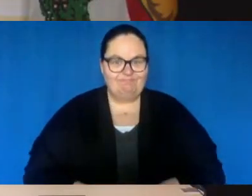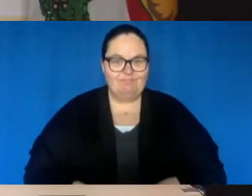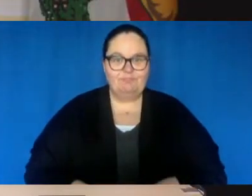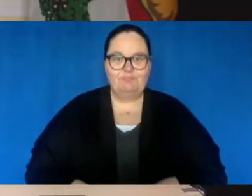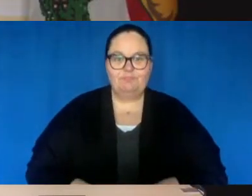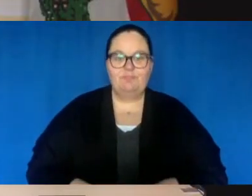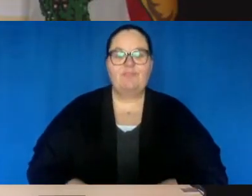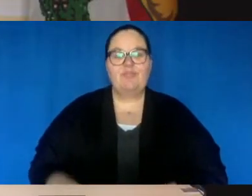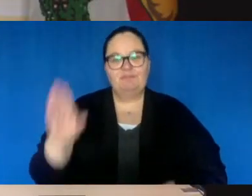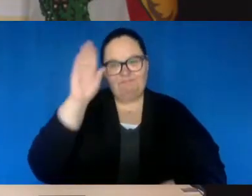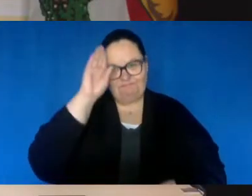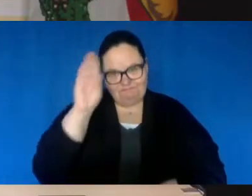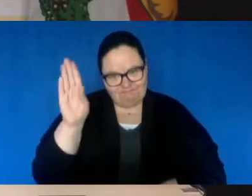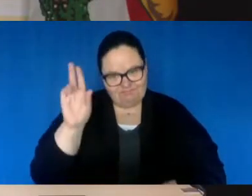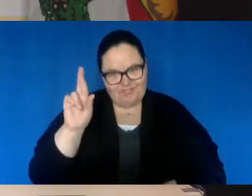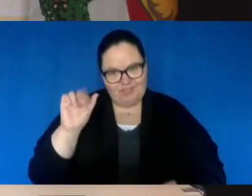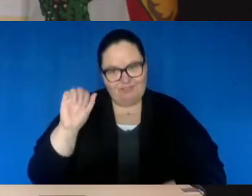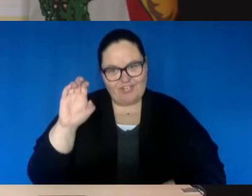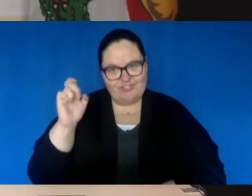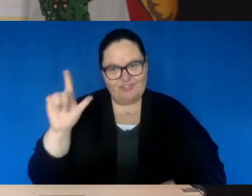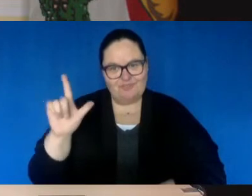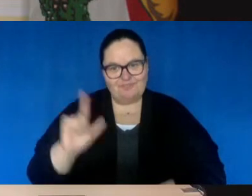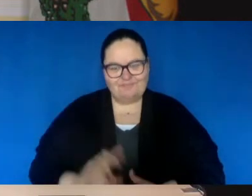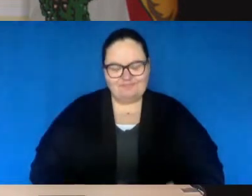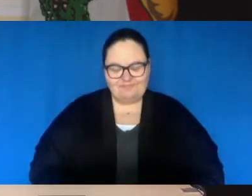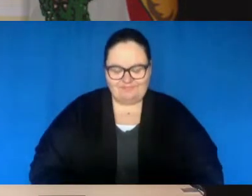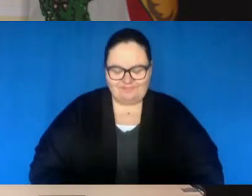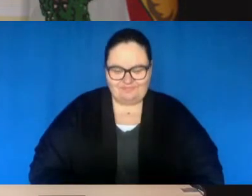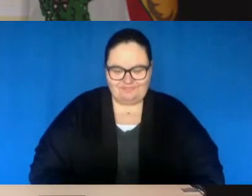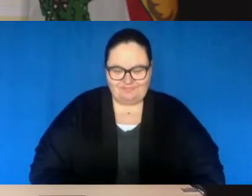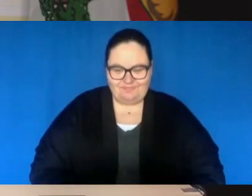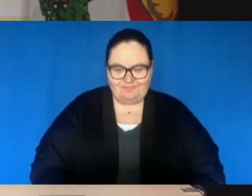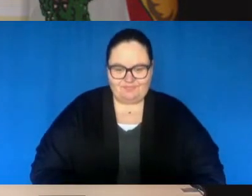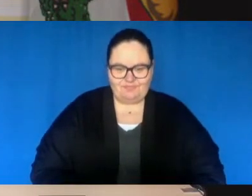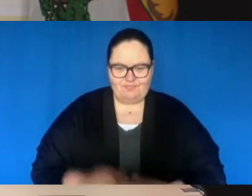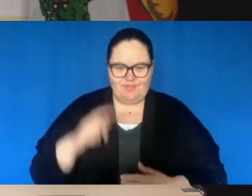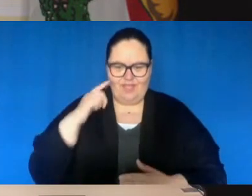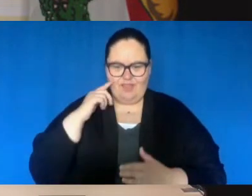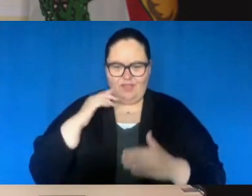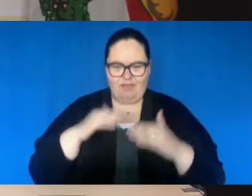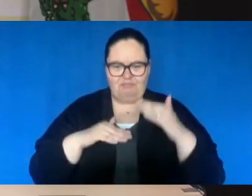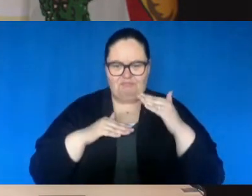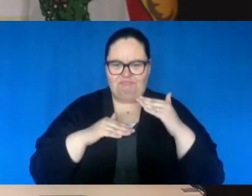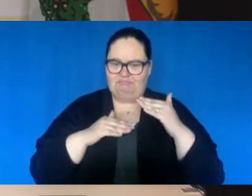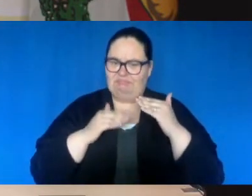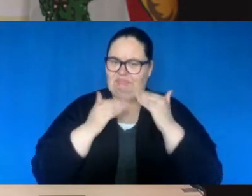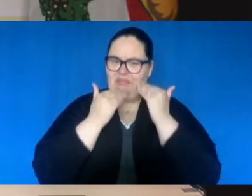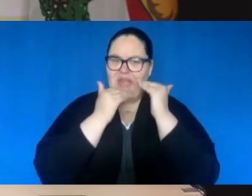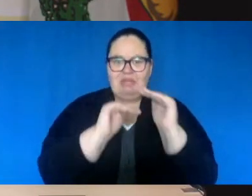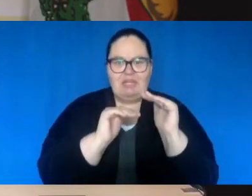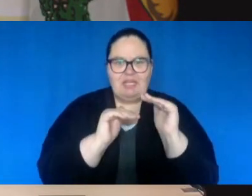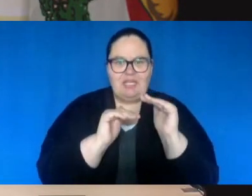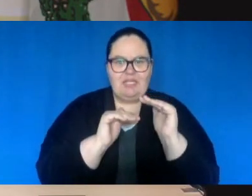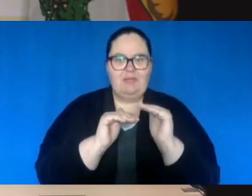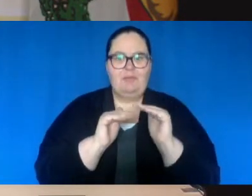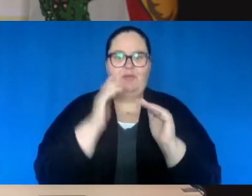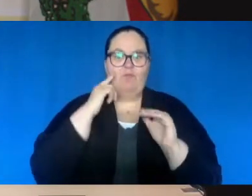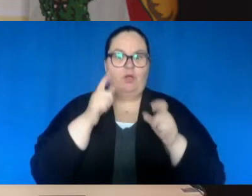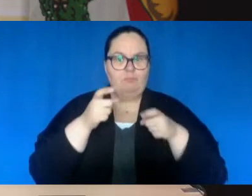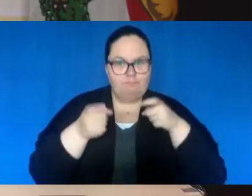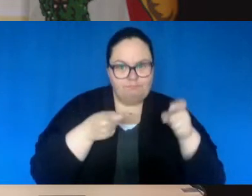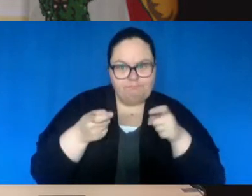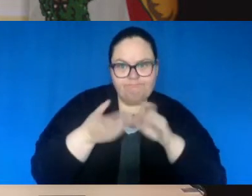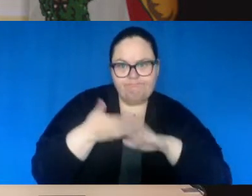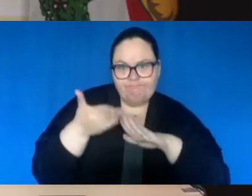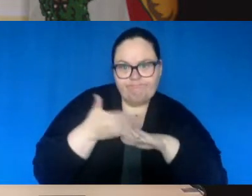Yeah, hi, Rachel. Well, I think our capacity is quite small for managing to continue